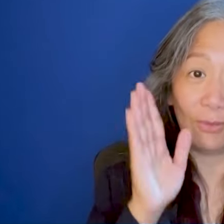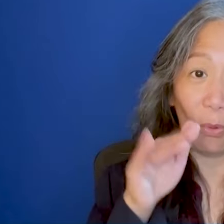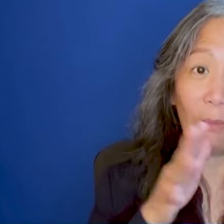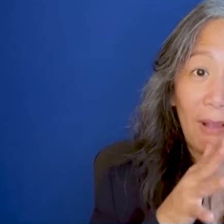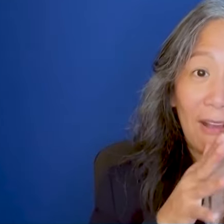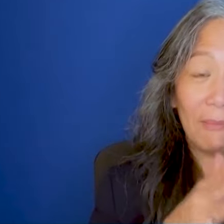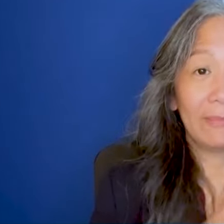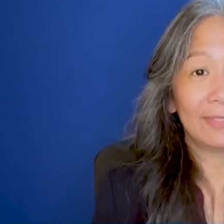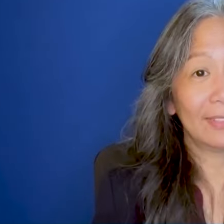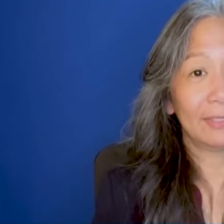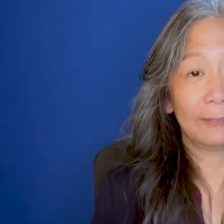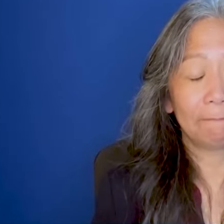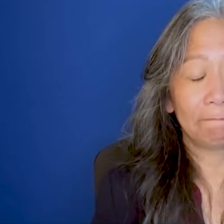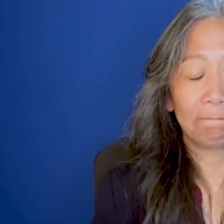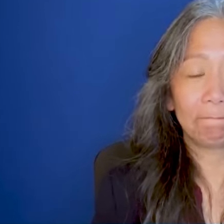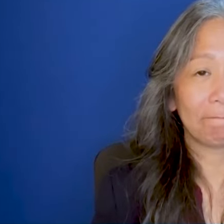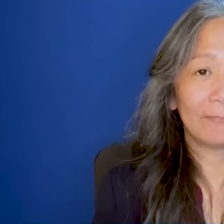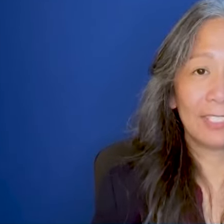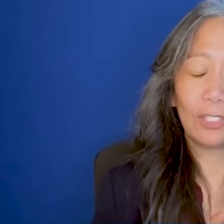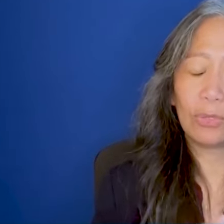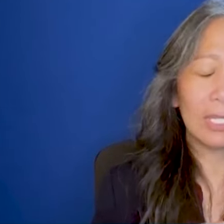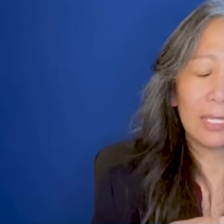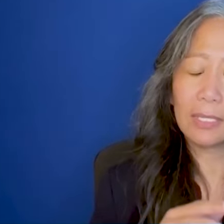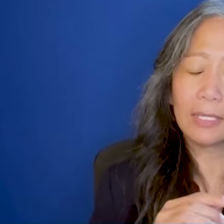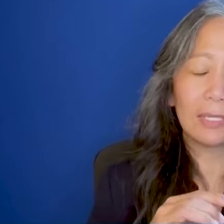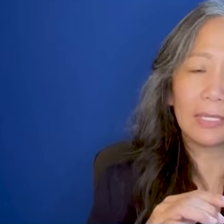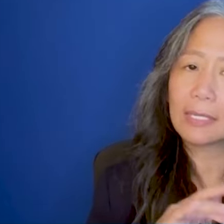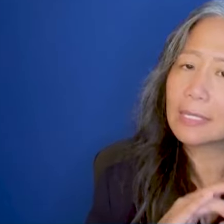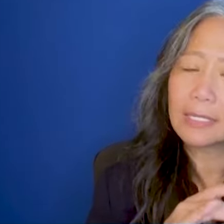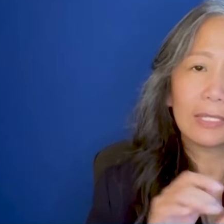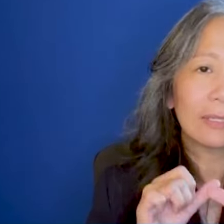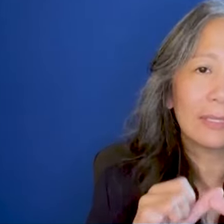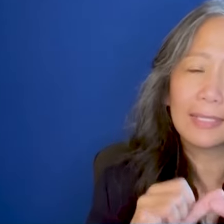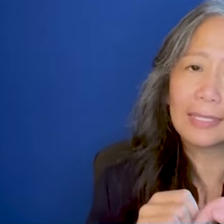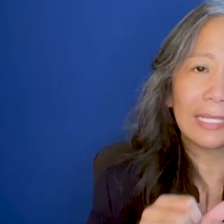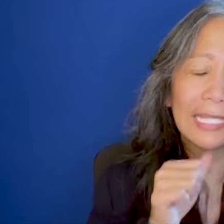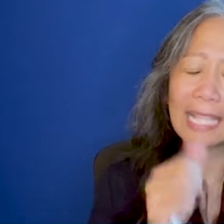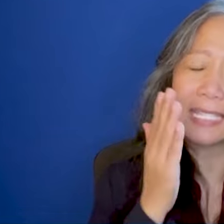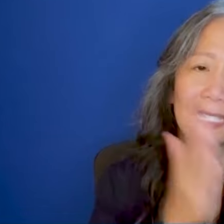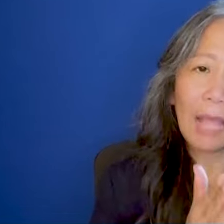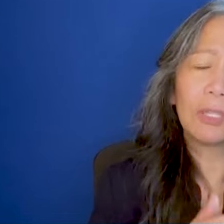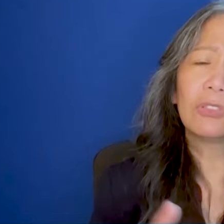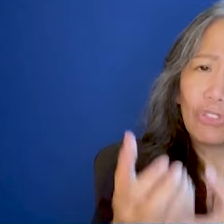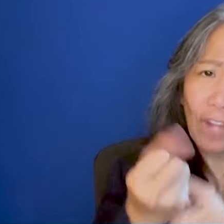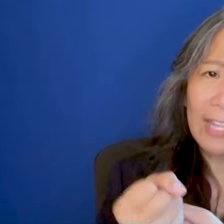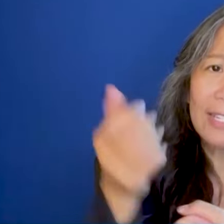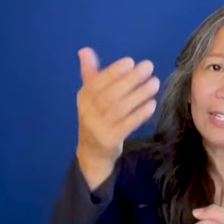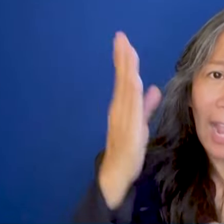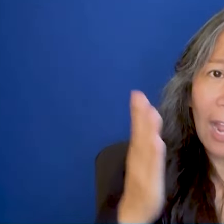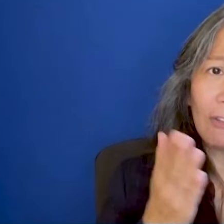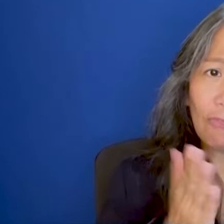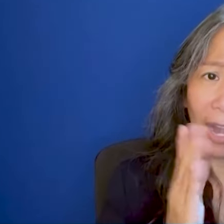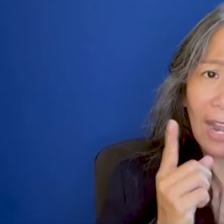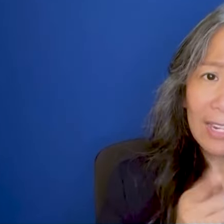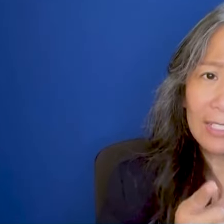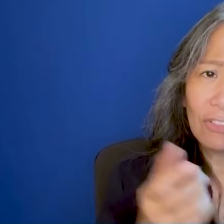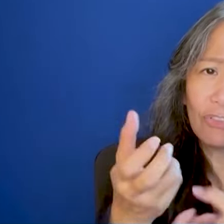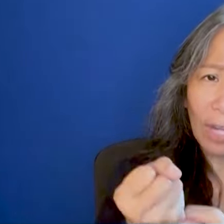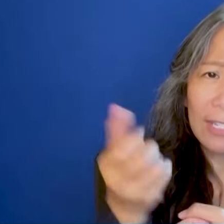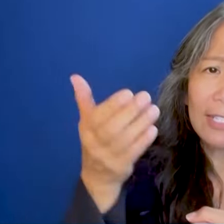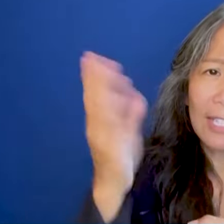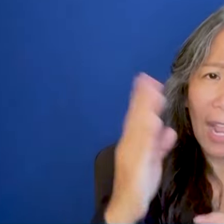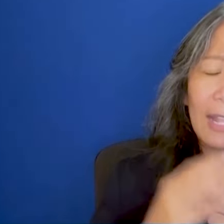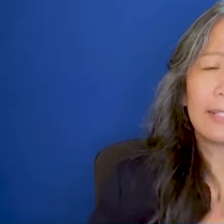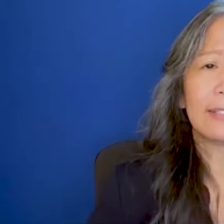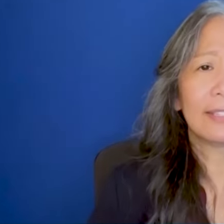And you know my mom, she's like a broken record. She wouldn't stop saying it. You know, we trust in God, right? We trust